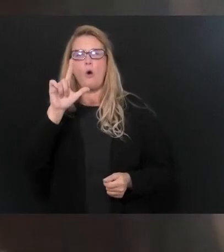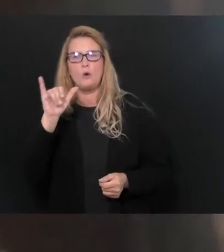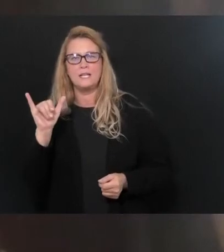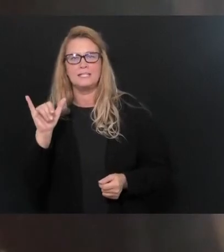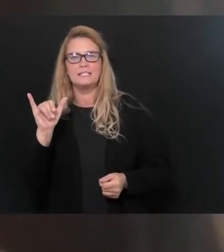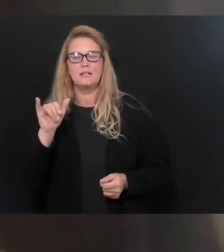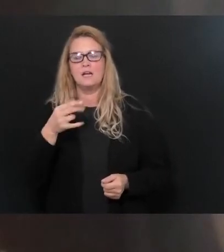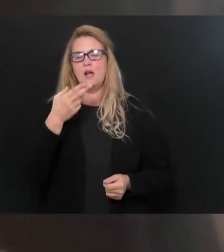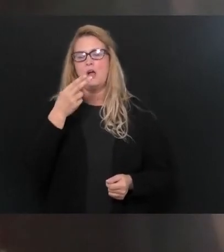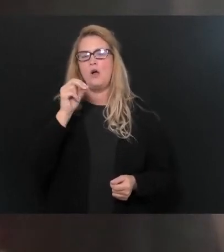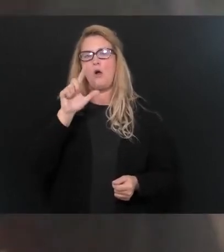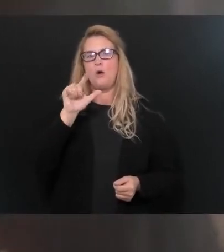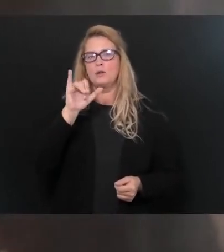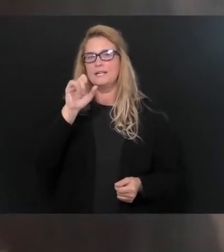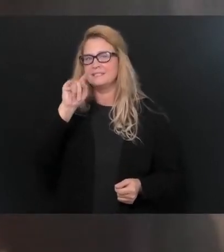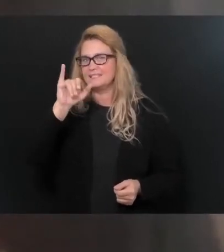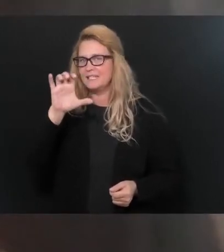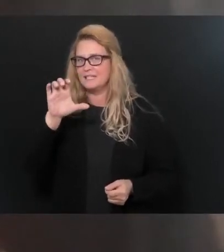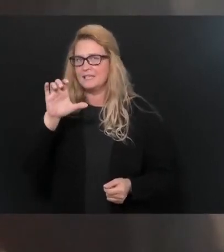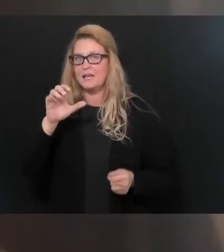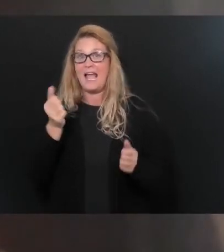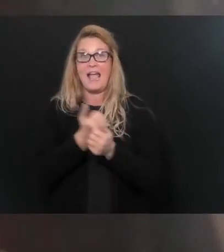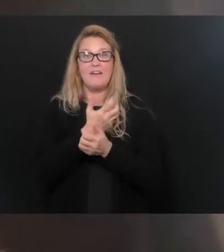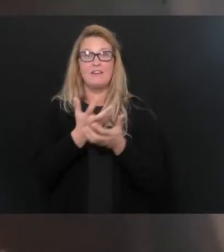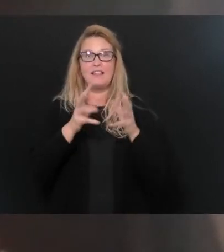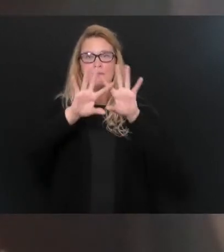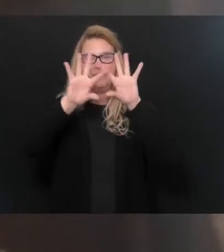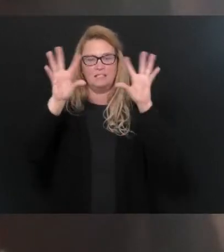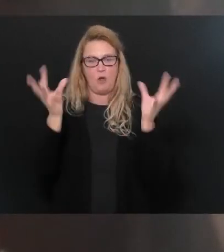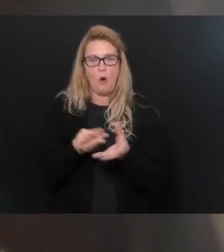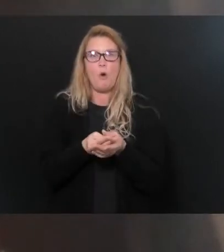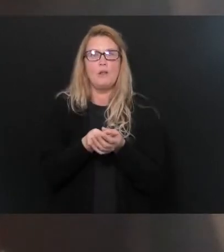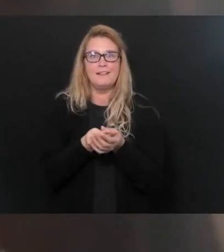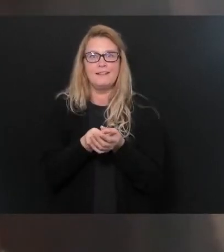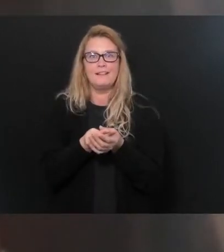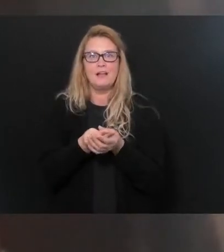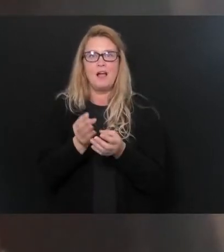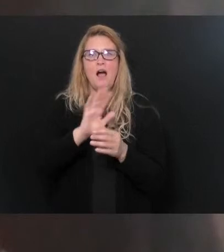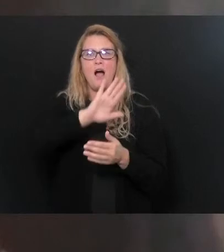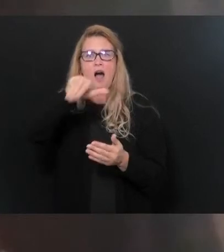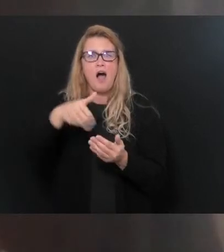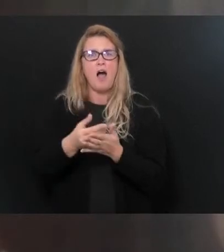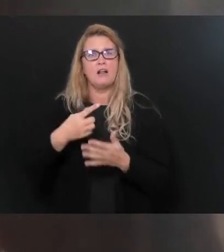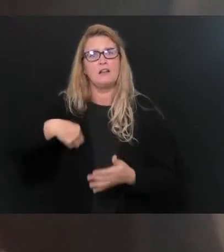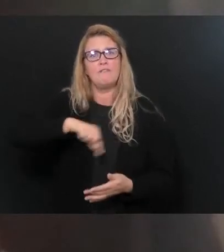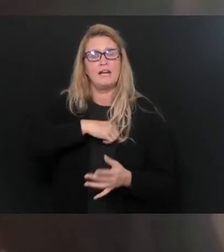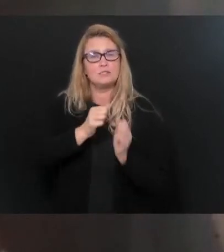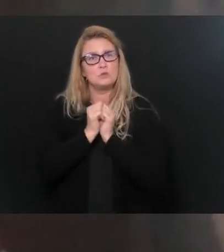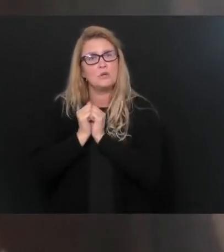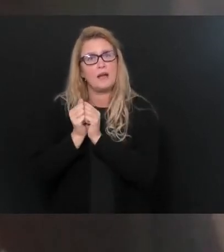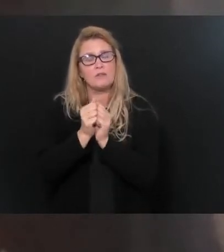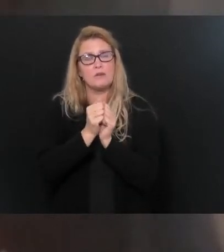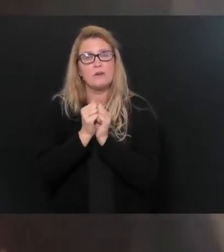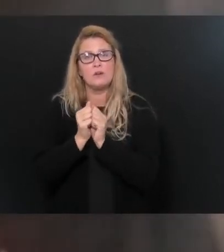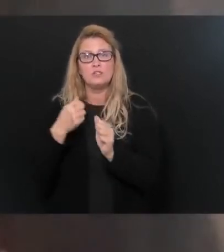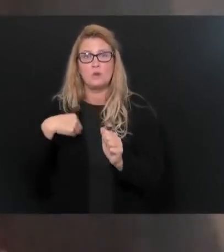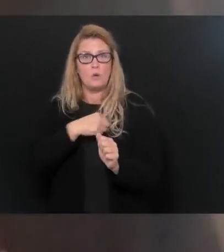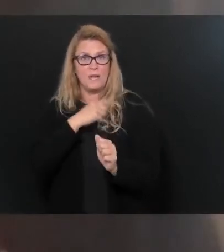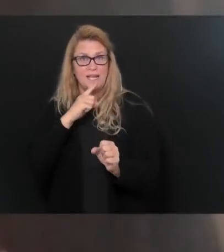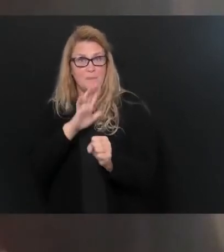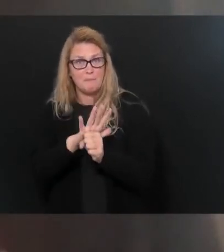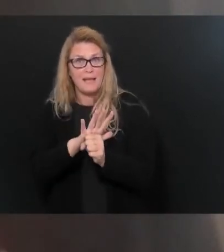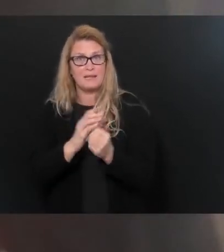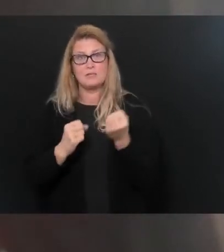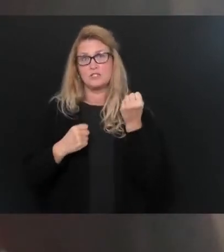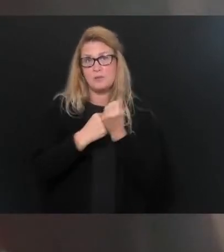of holistic. And it means whole, W-H-O-L-E, all of us together. And as all of us commit to support each